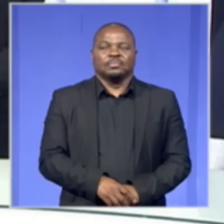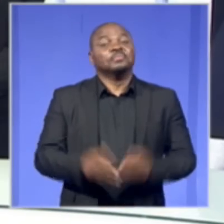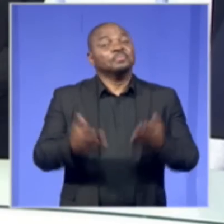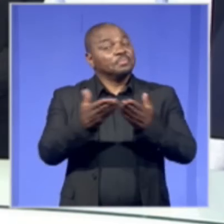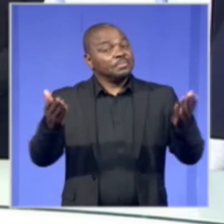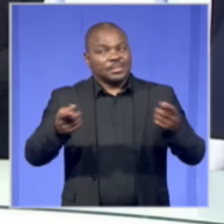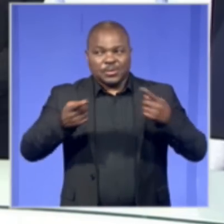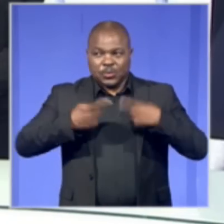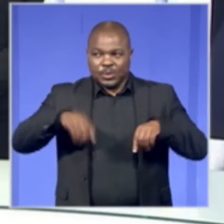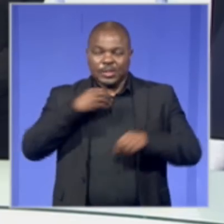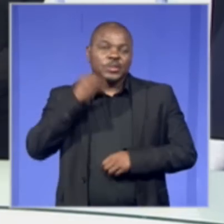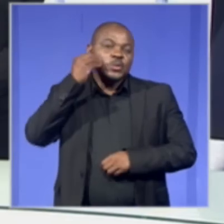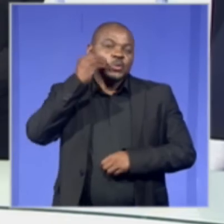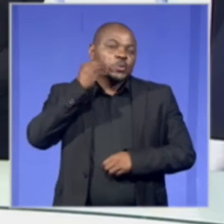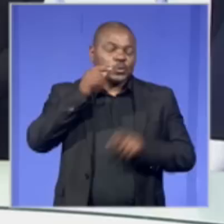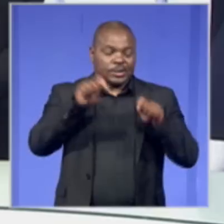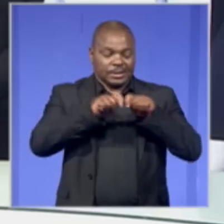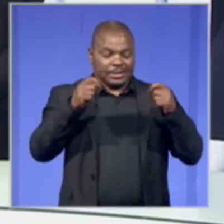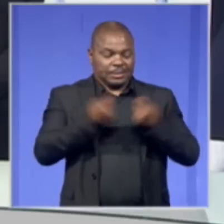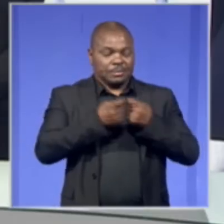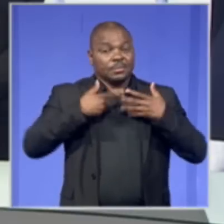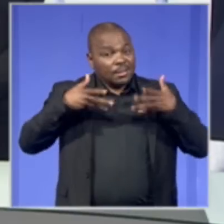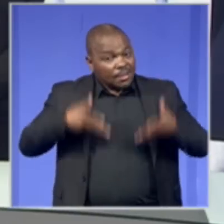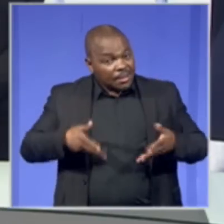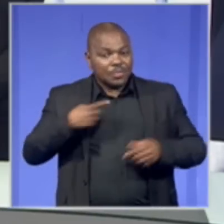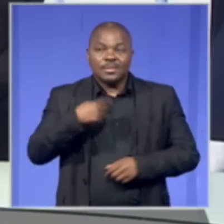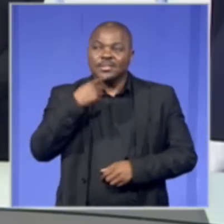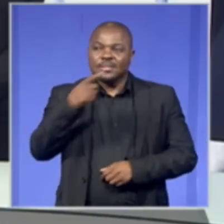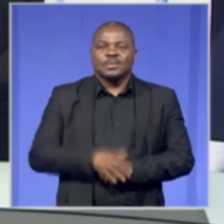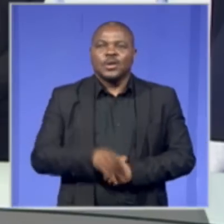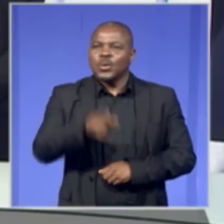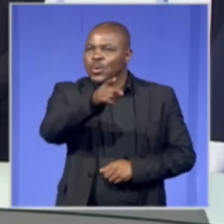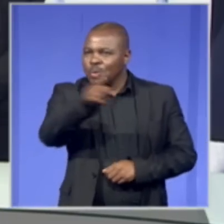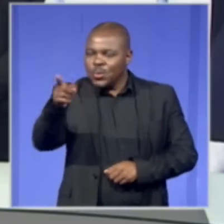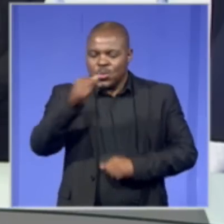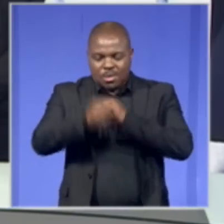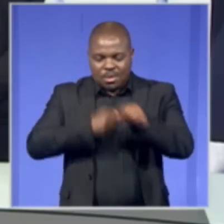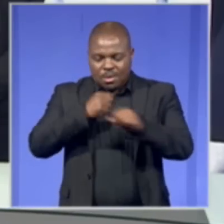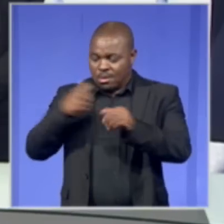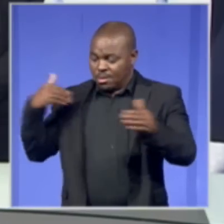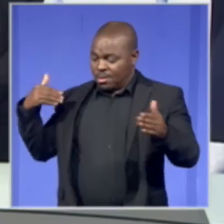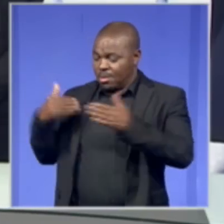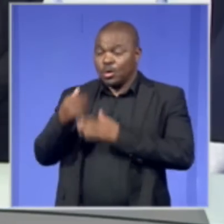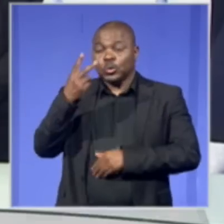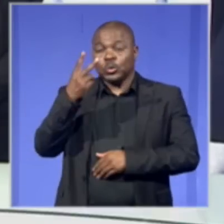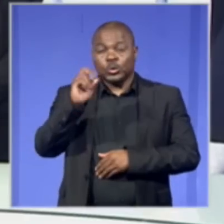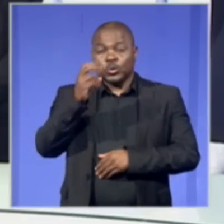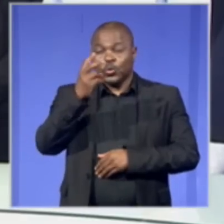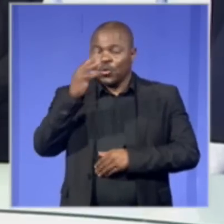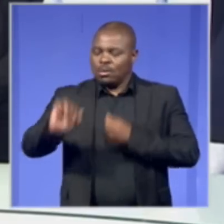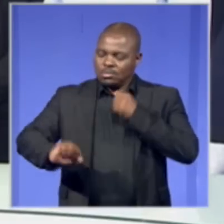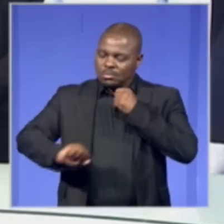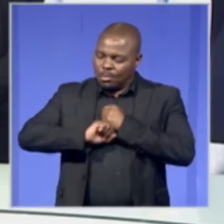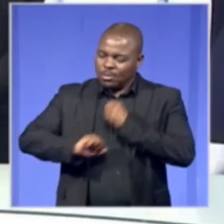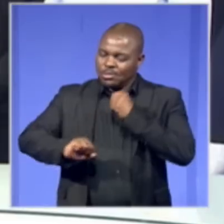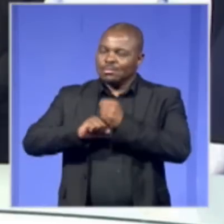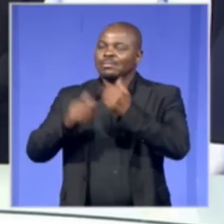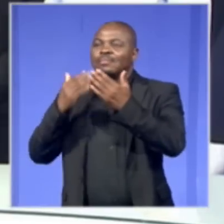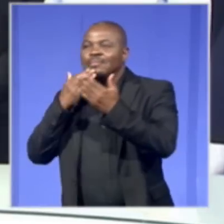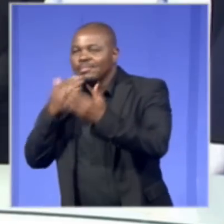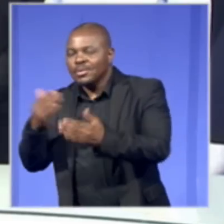wa ditaba tsa Sesotho re nke monyetla ona ho lebohela tshehetso ya hao selemong sena sa 2024 re o